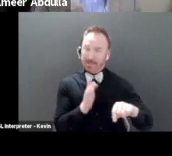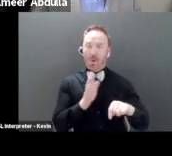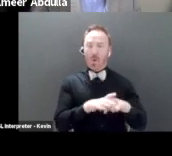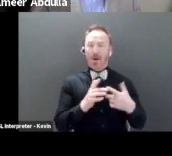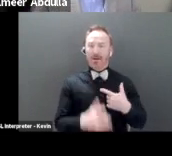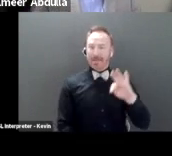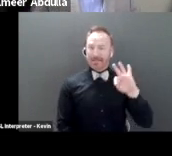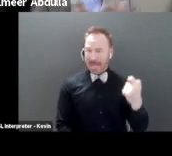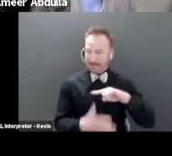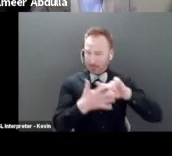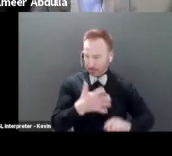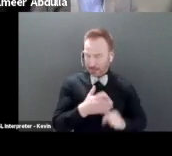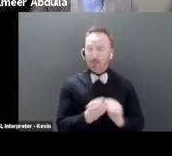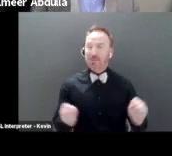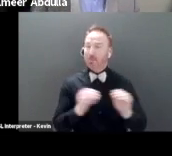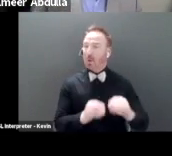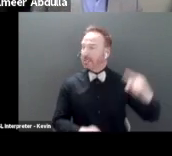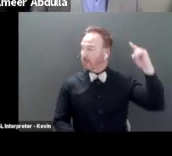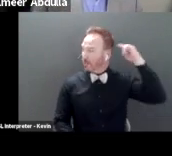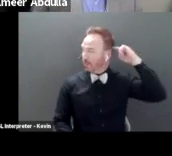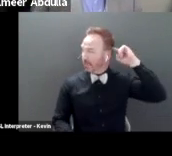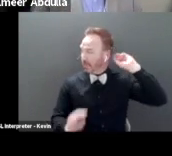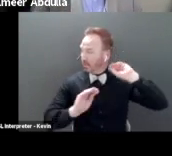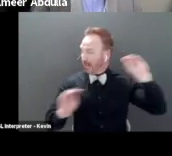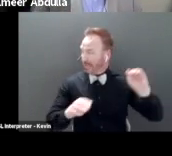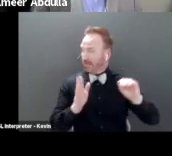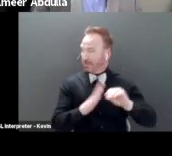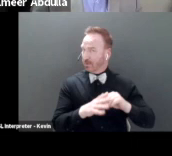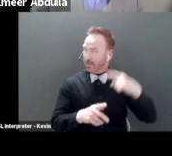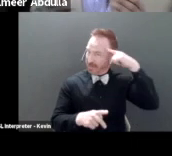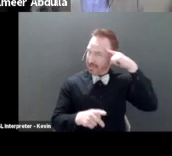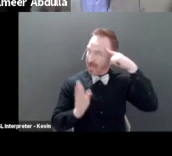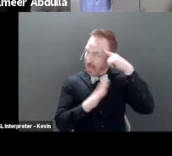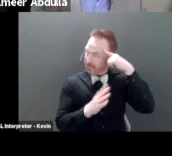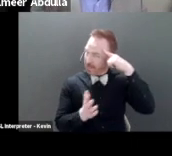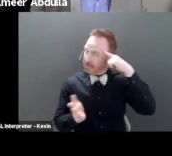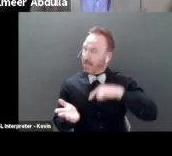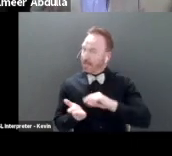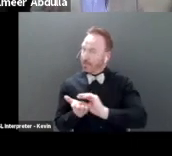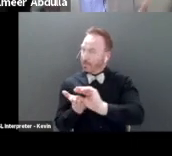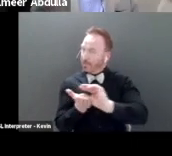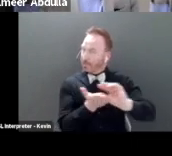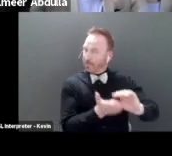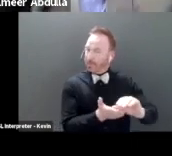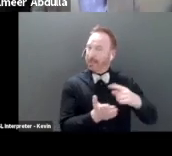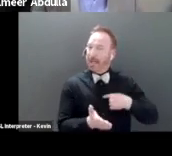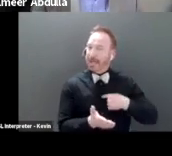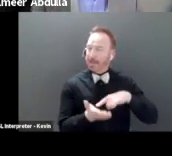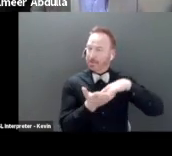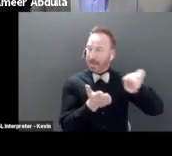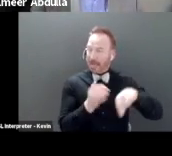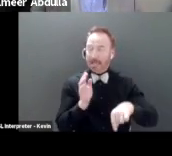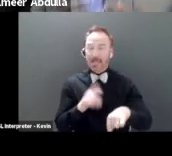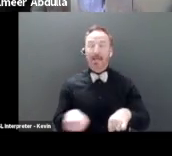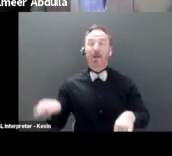mind when you are doing these sorts of payments. Now, I didn't want to scare you by listing all of these things that